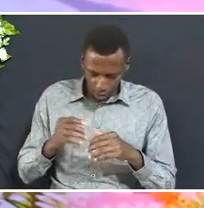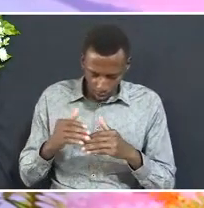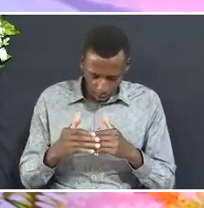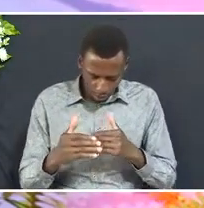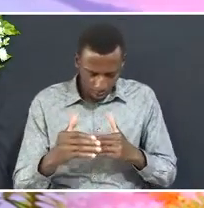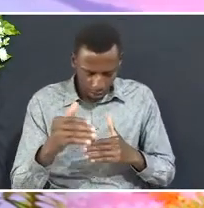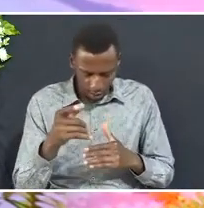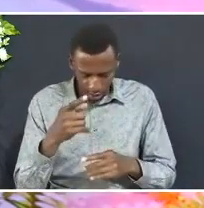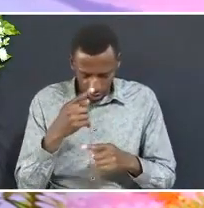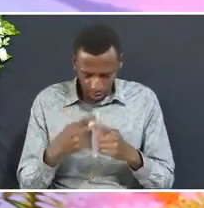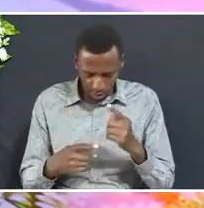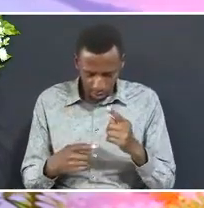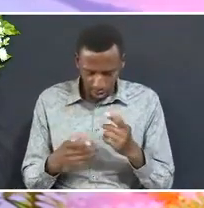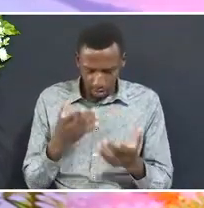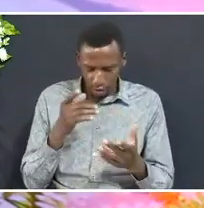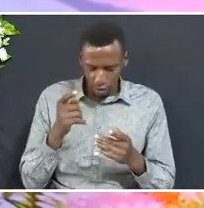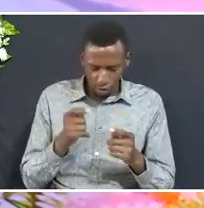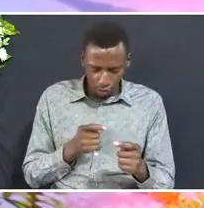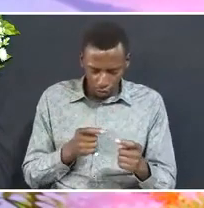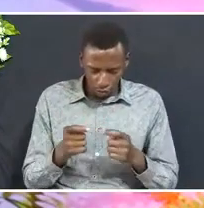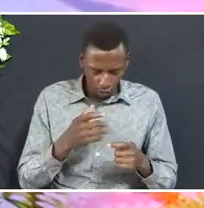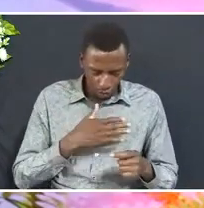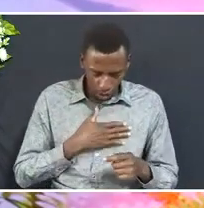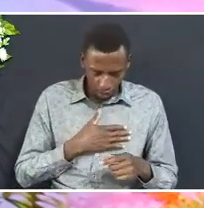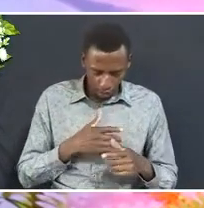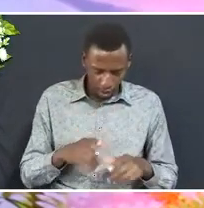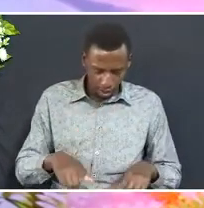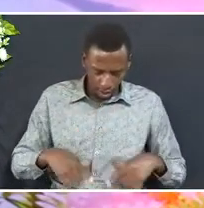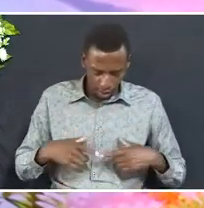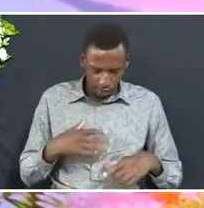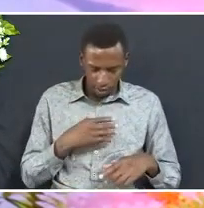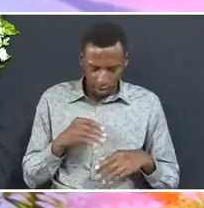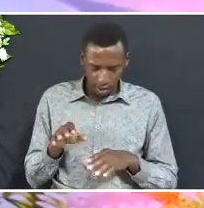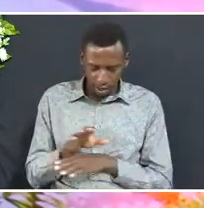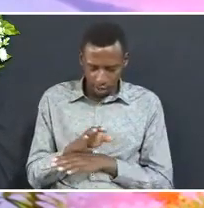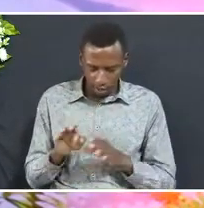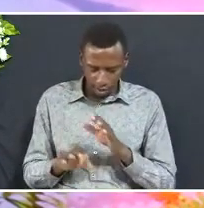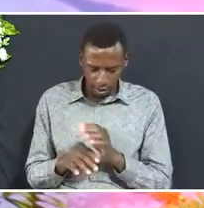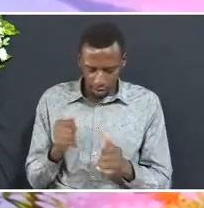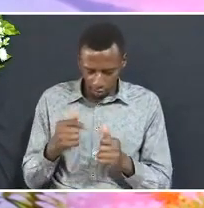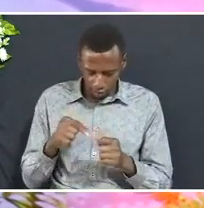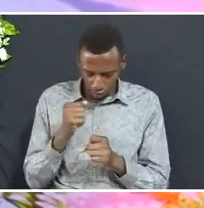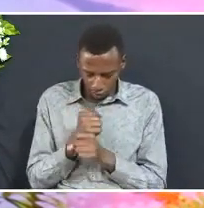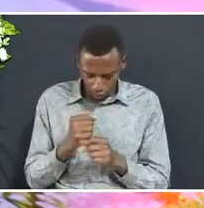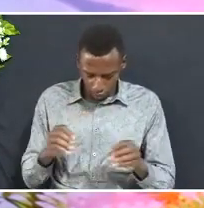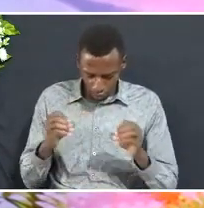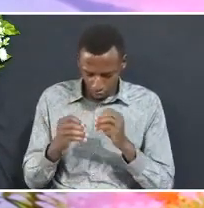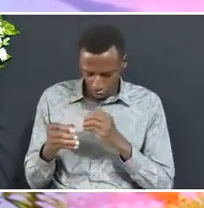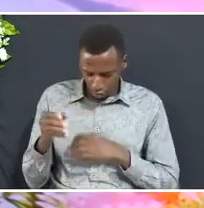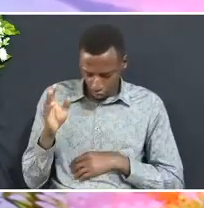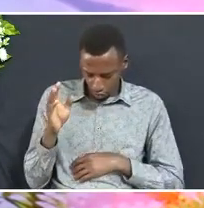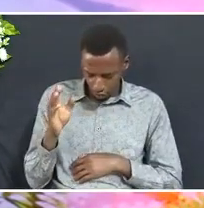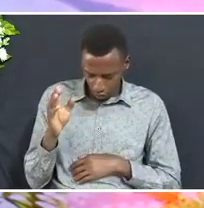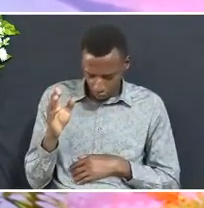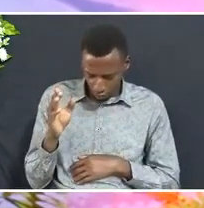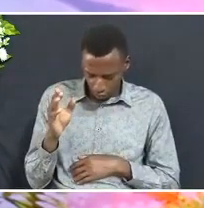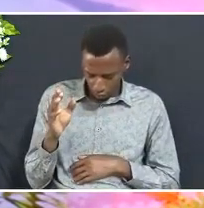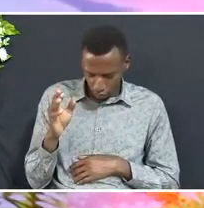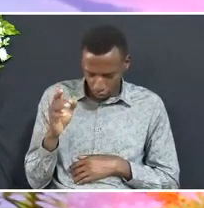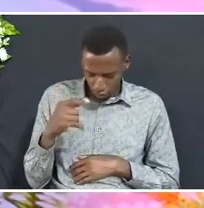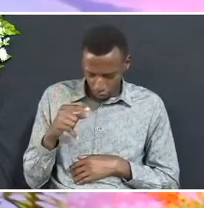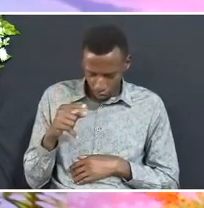may you reign supreme in our lives and in everything that we do, O God. May we take you, O God, at your